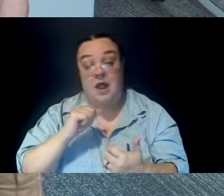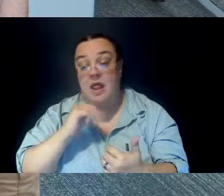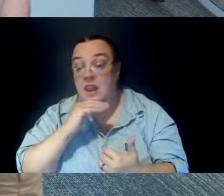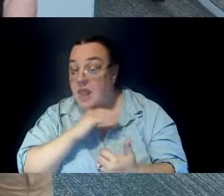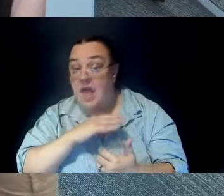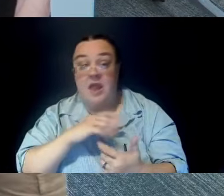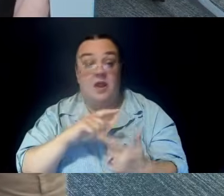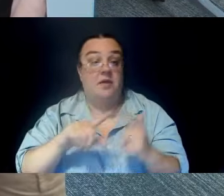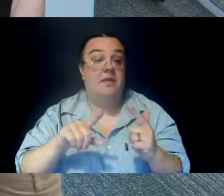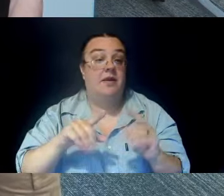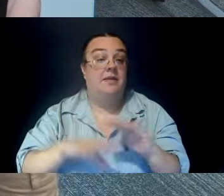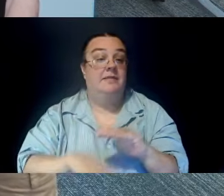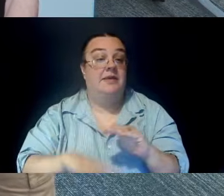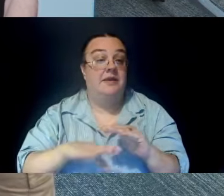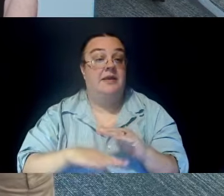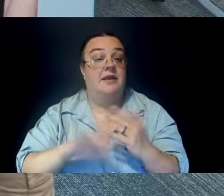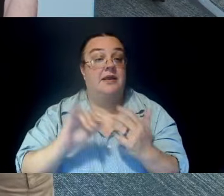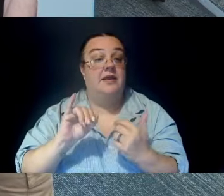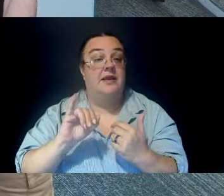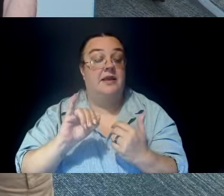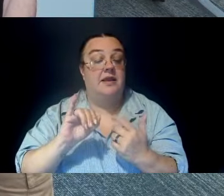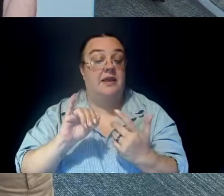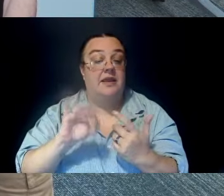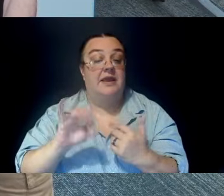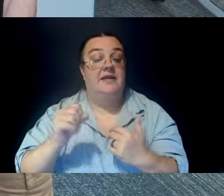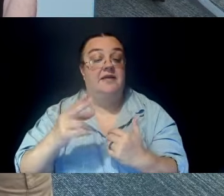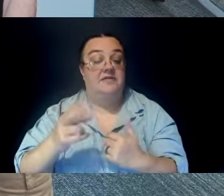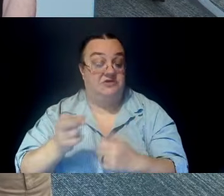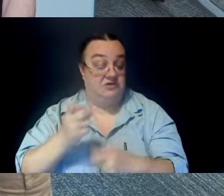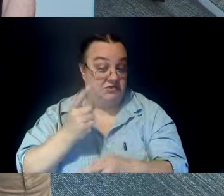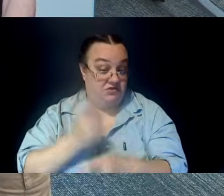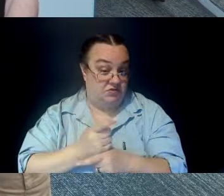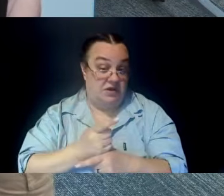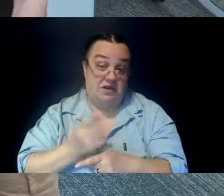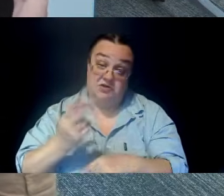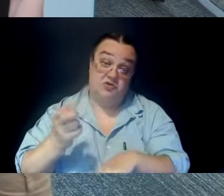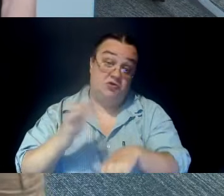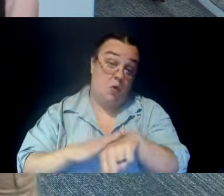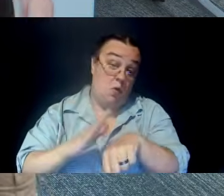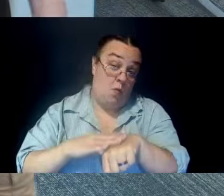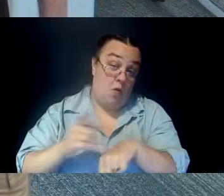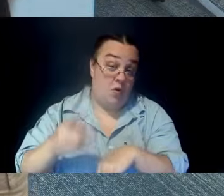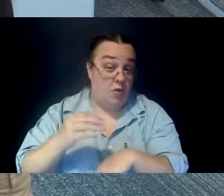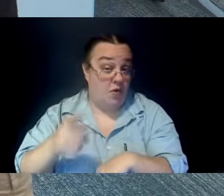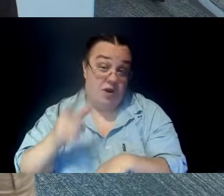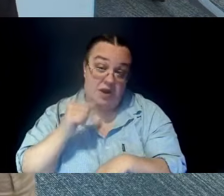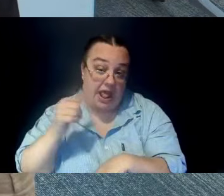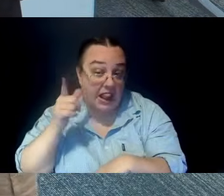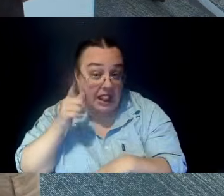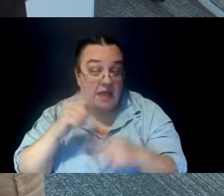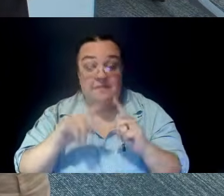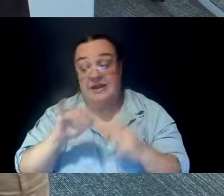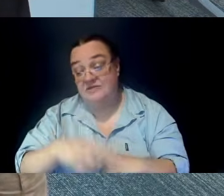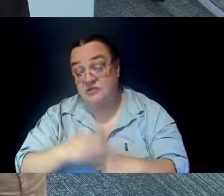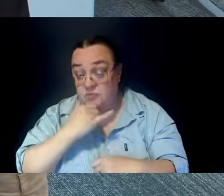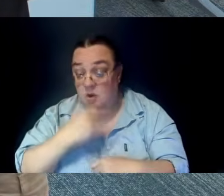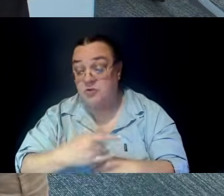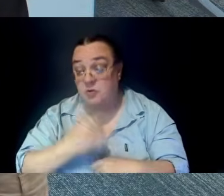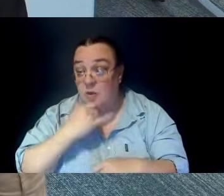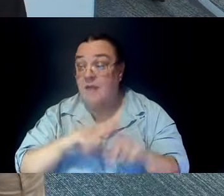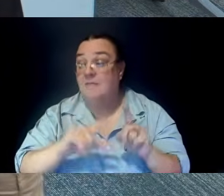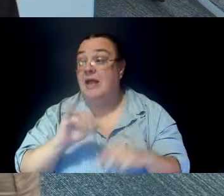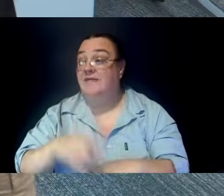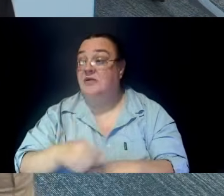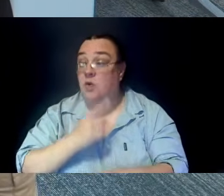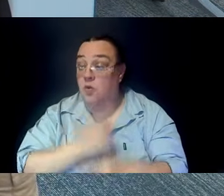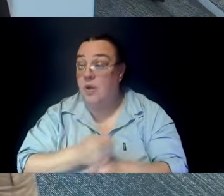basically, if she's right, she warned you, and you're not listening. But she's wrong, but she's right, you're